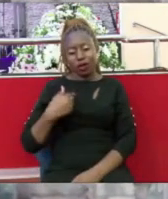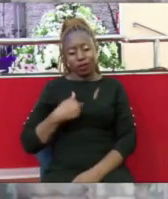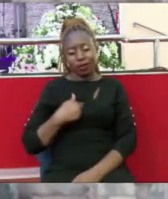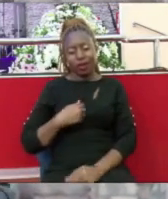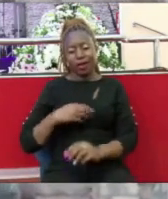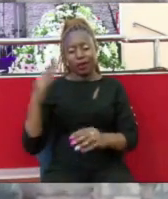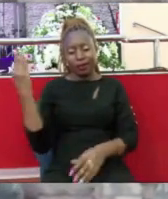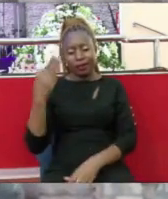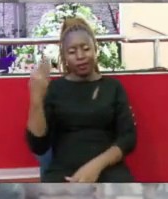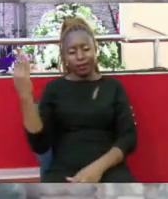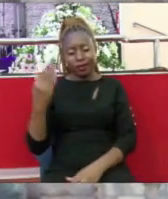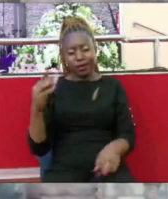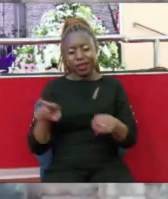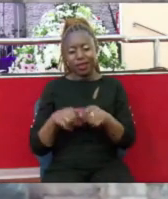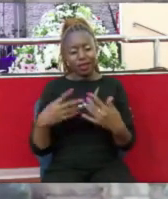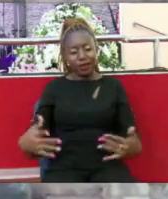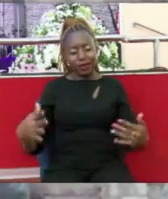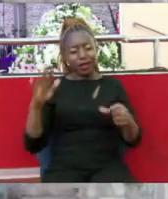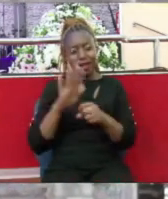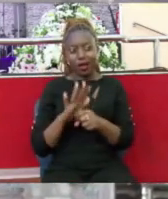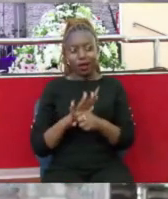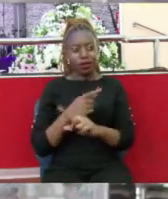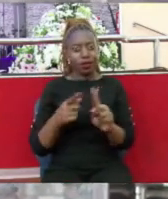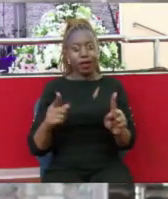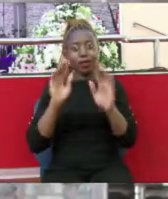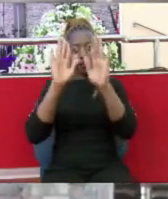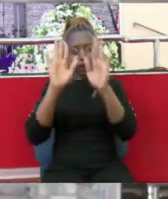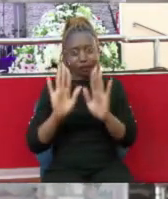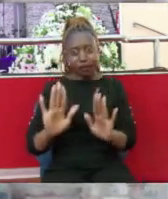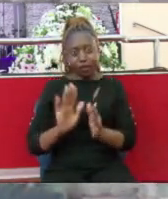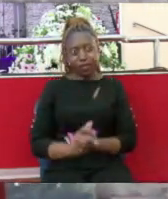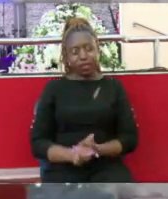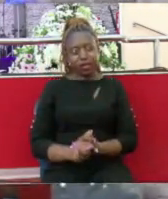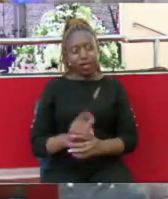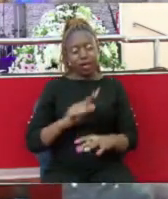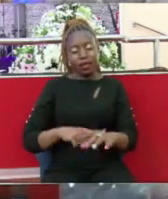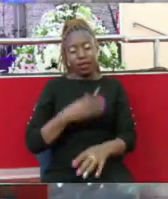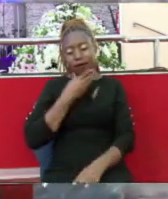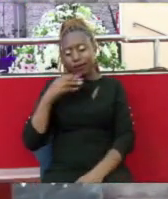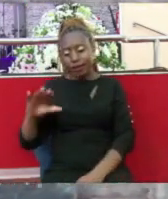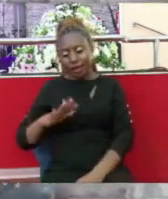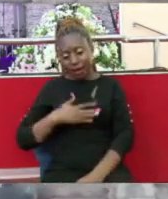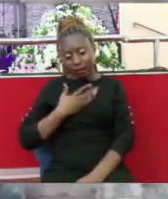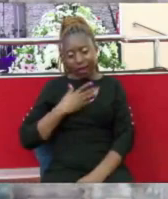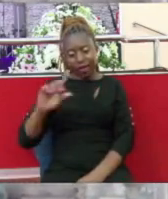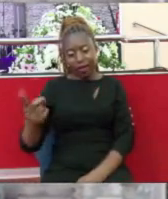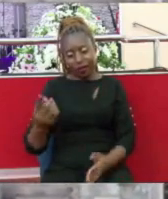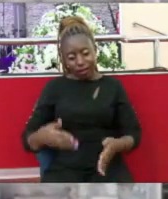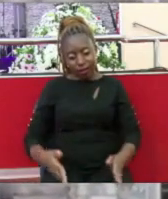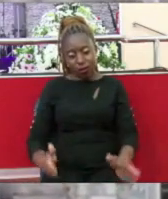it's very important. I know where I'm driving at. When my son, the firstborn, was enrolled in